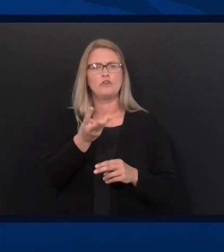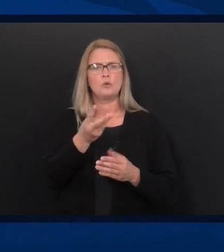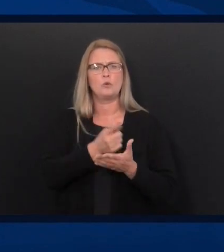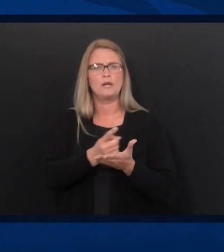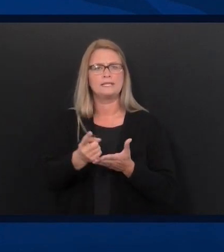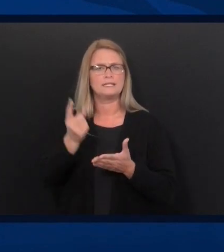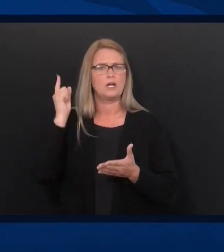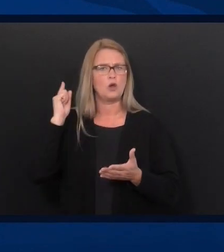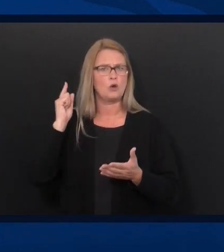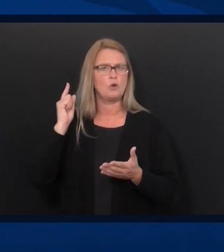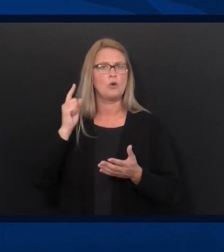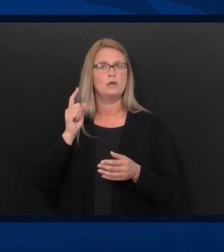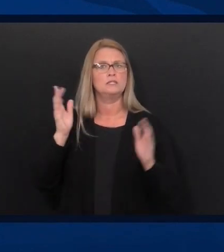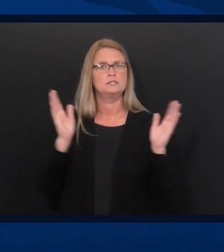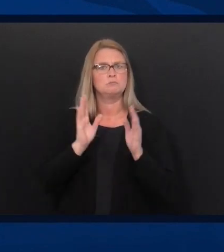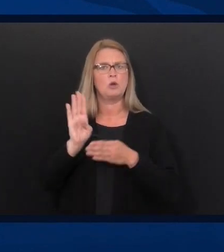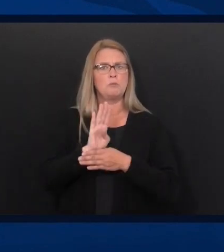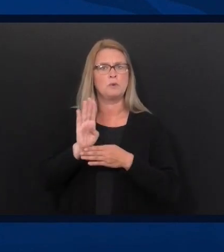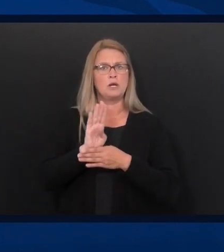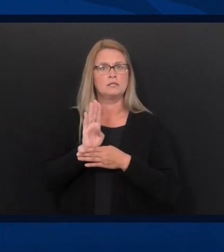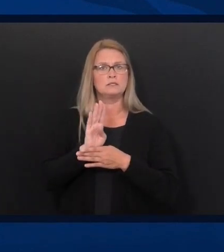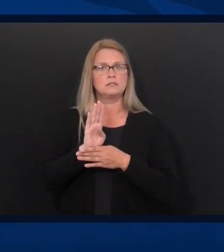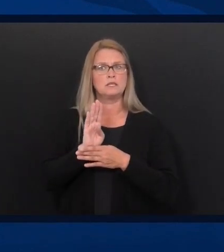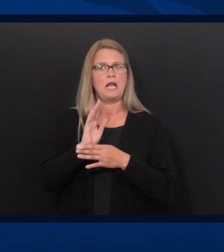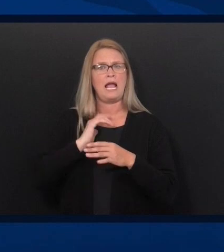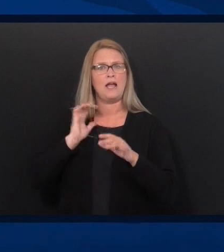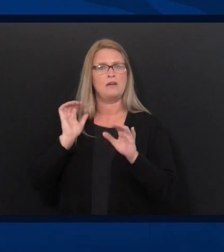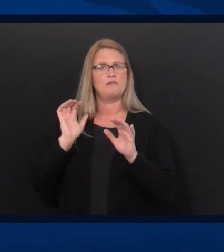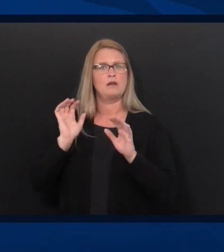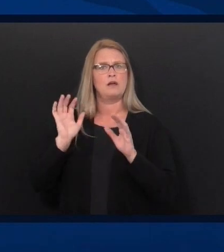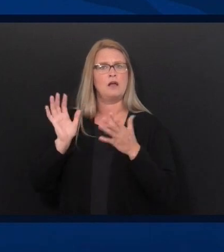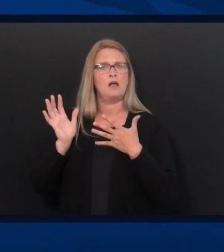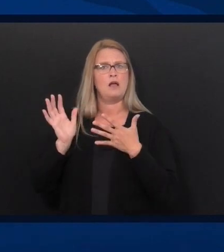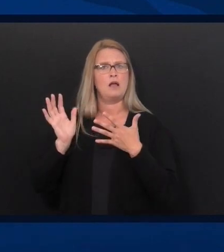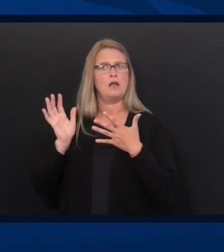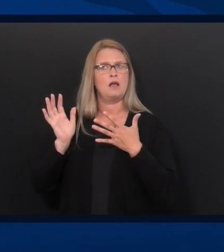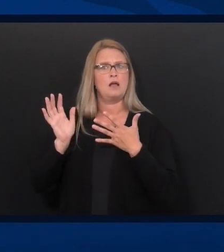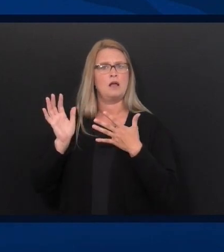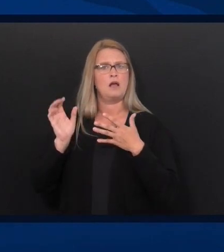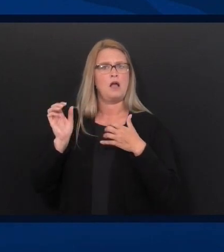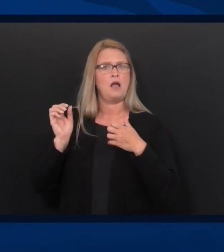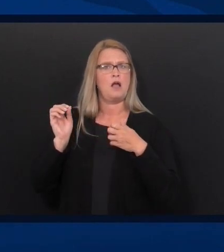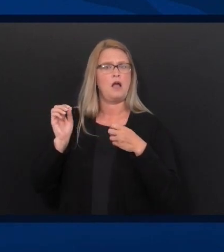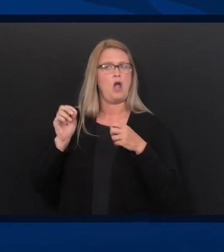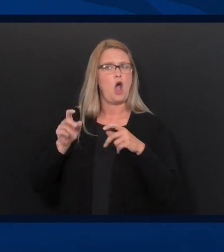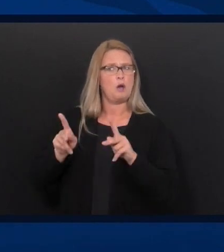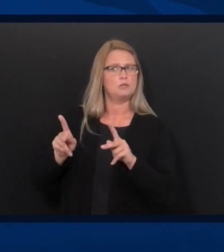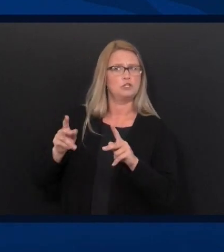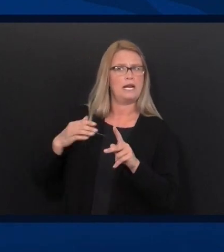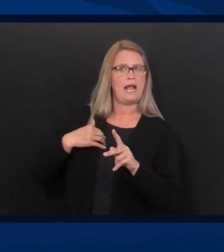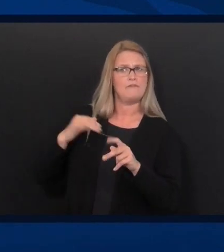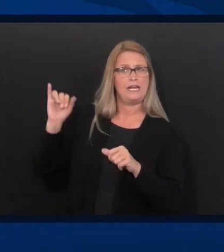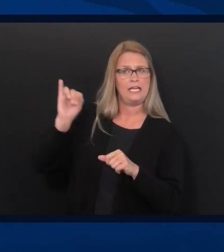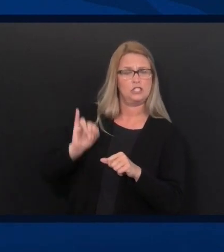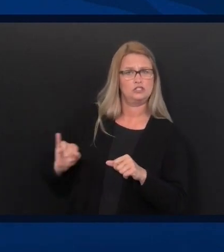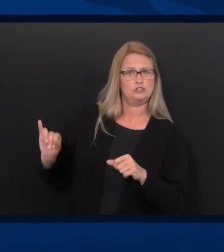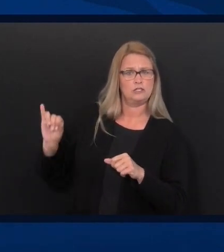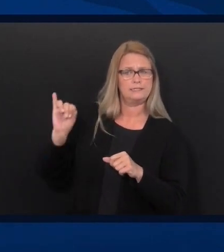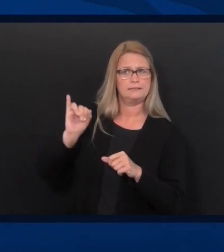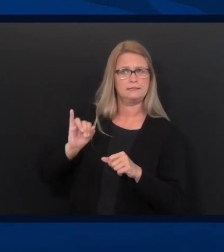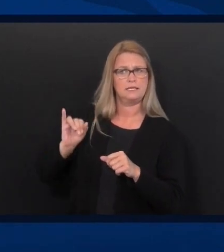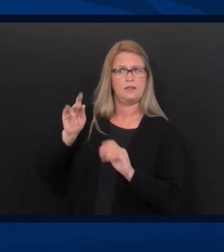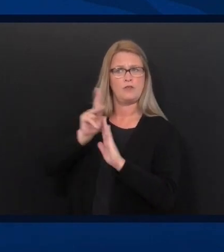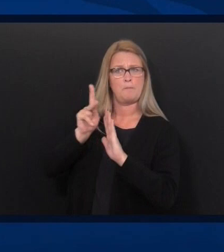small businesses had the option of insurance to where some of their policies would cover